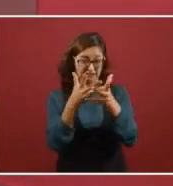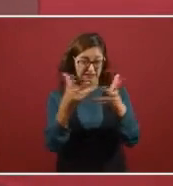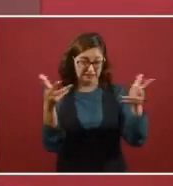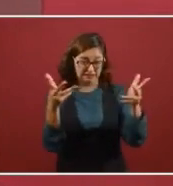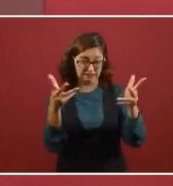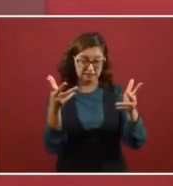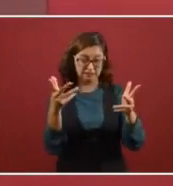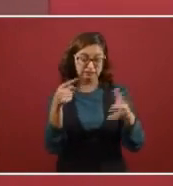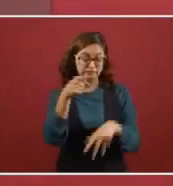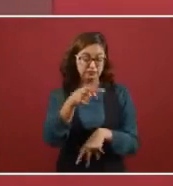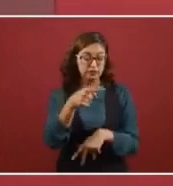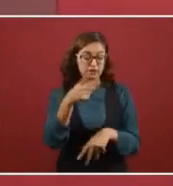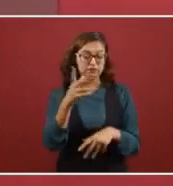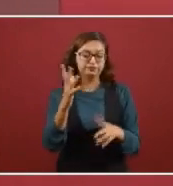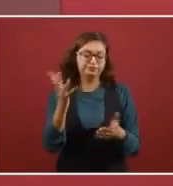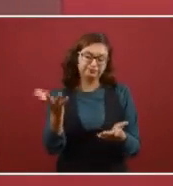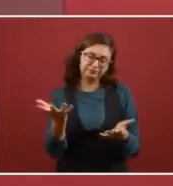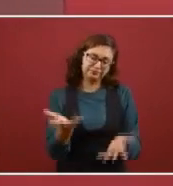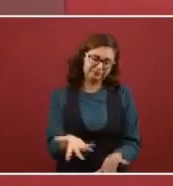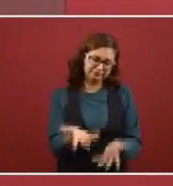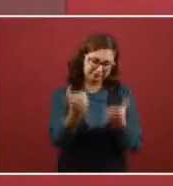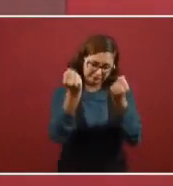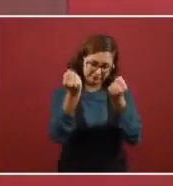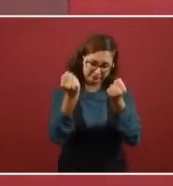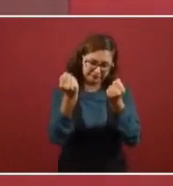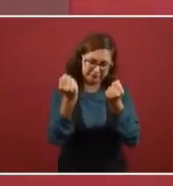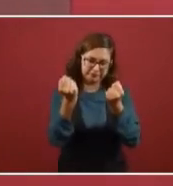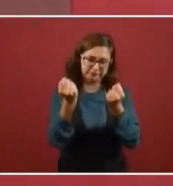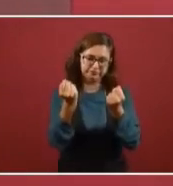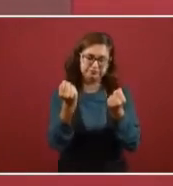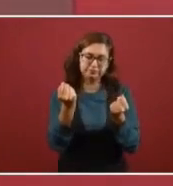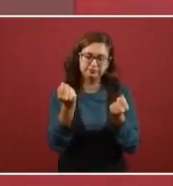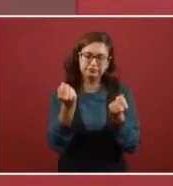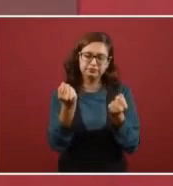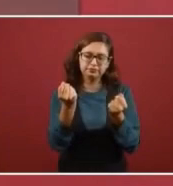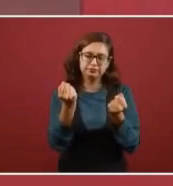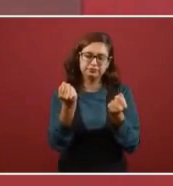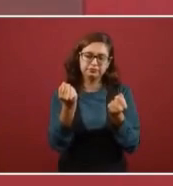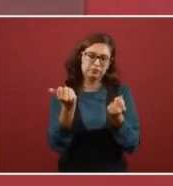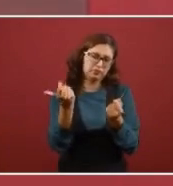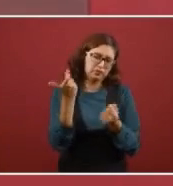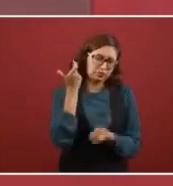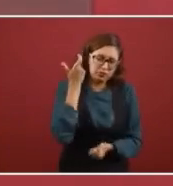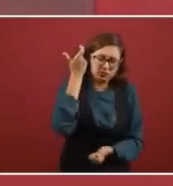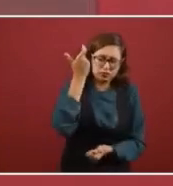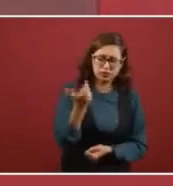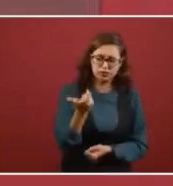recuperó, which was recovered, ahora sí, let's say, y que cuesta